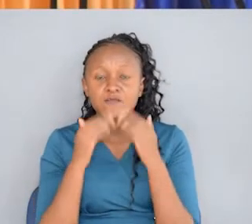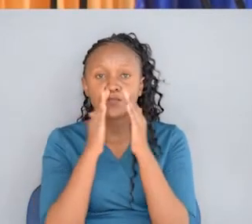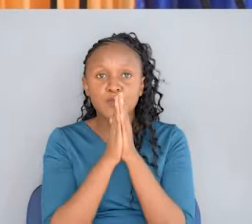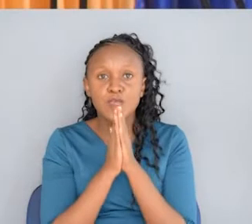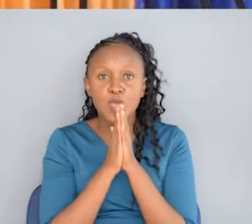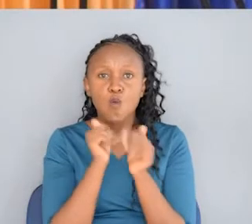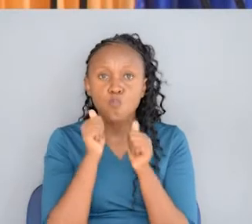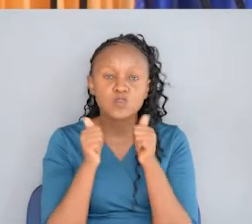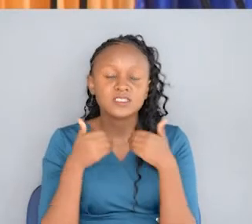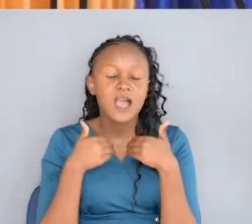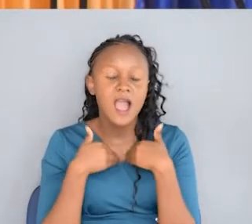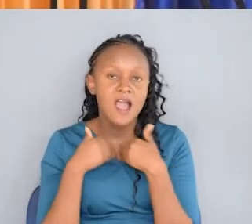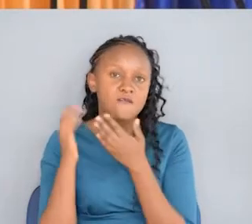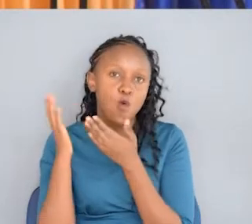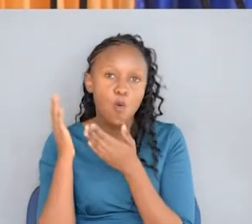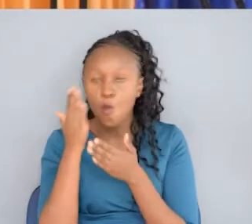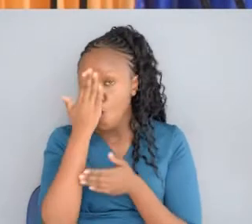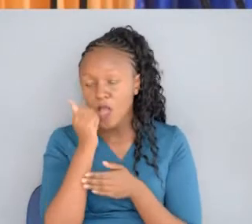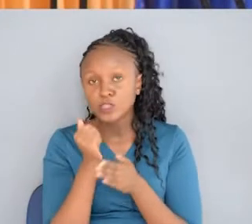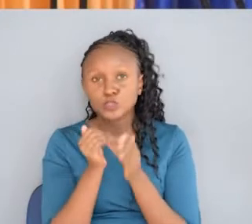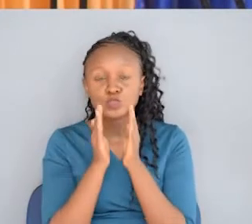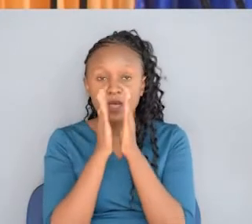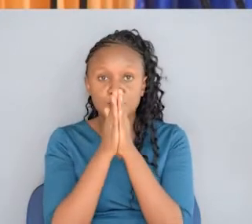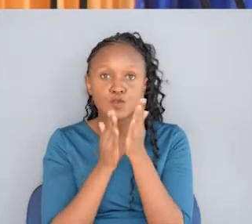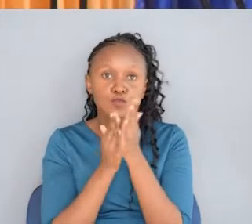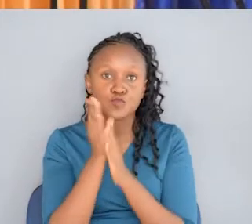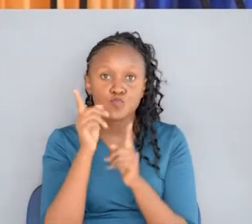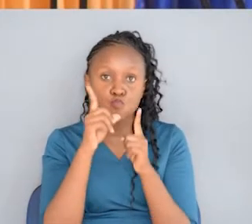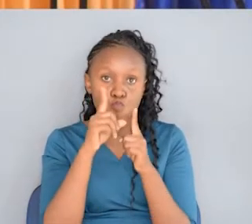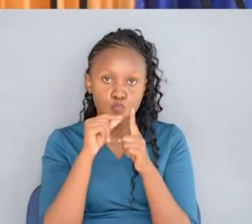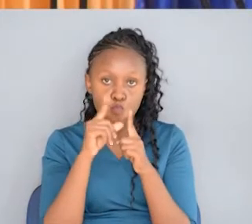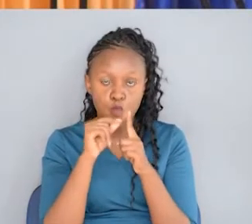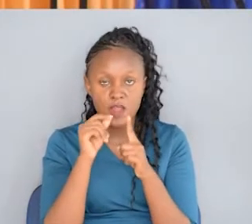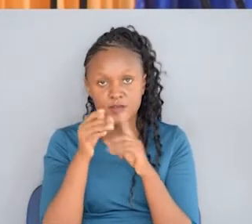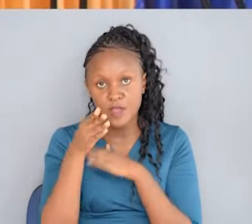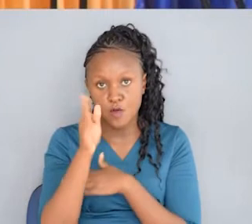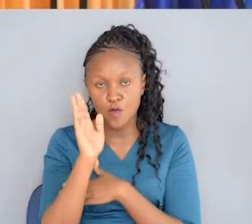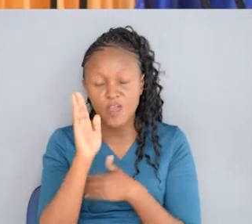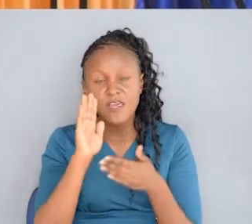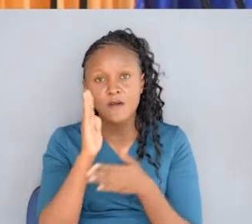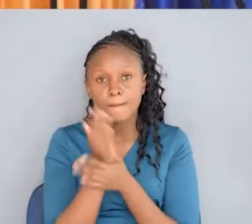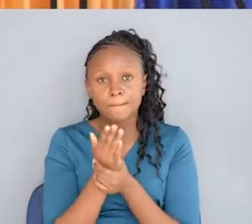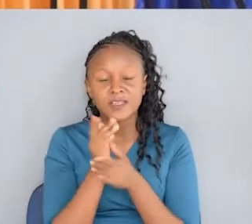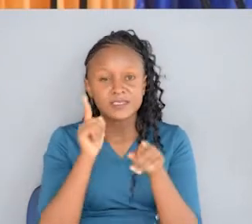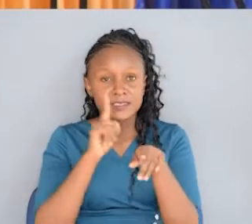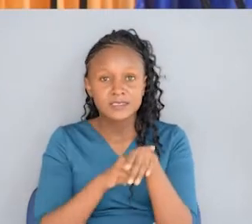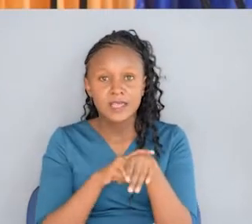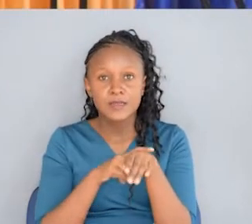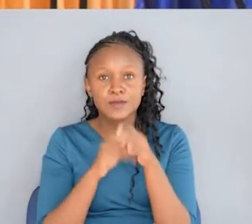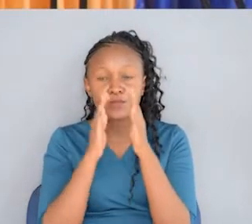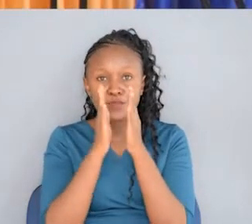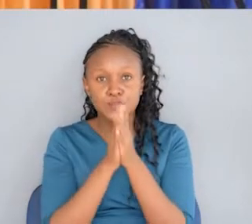word. We have been meditating on the truths and the promises in his word. And therefore, as we pray, we have memorized scripture.